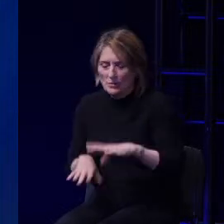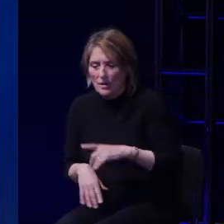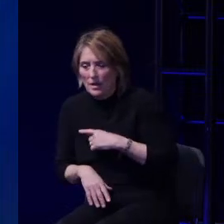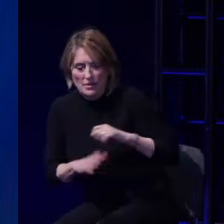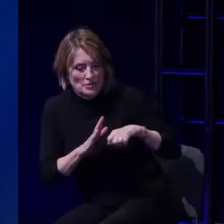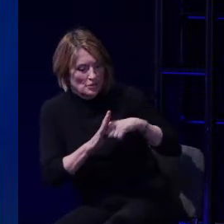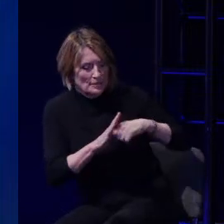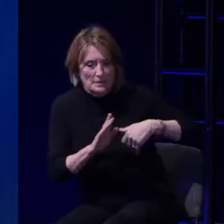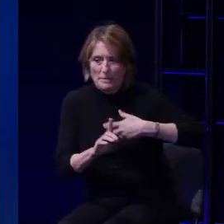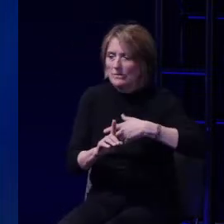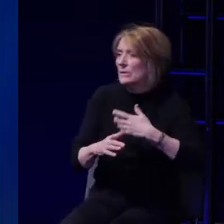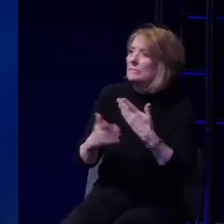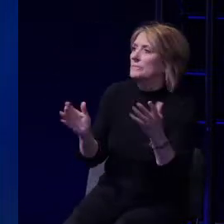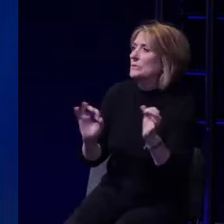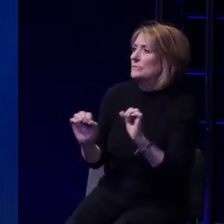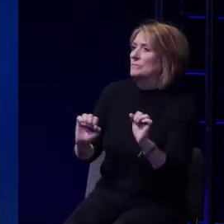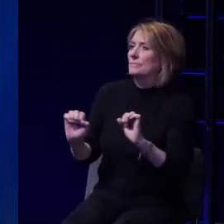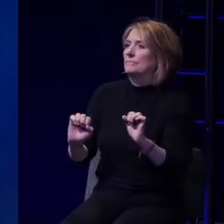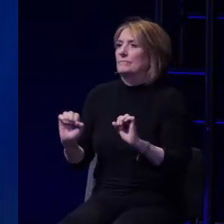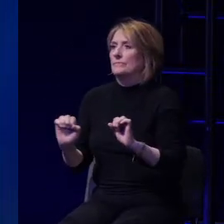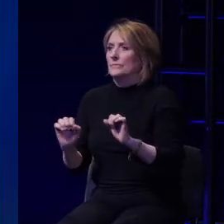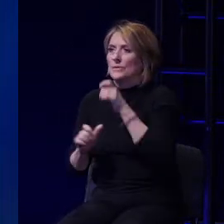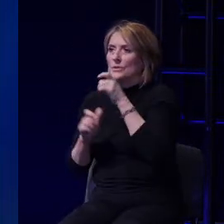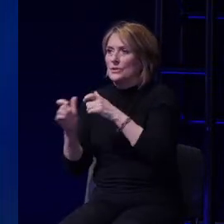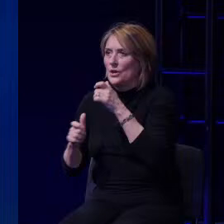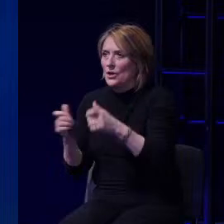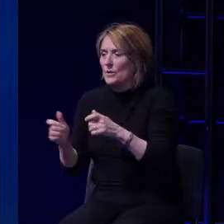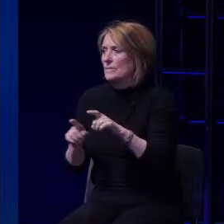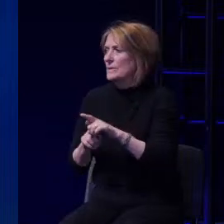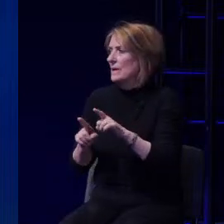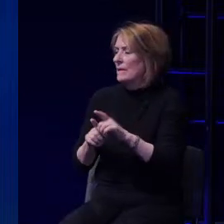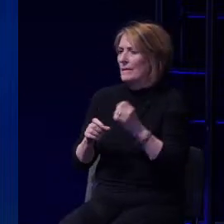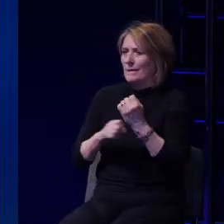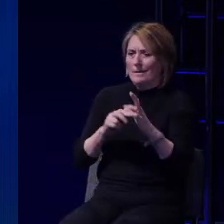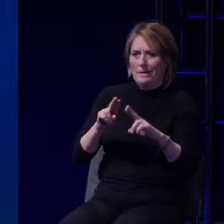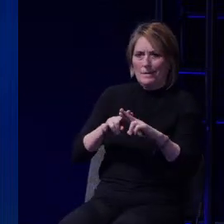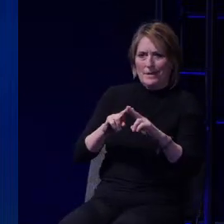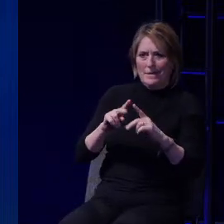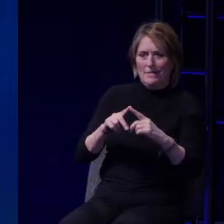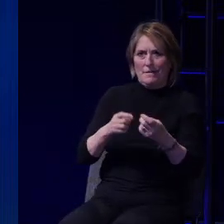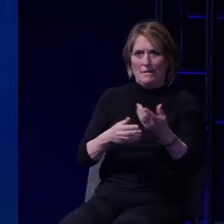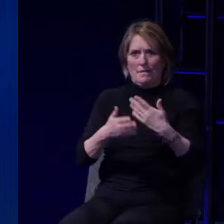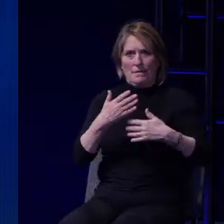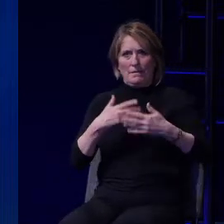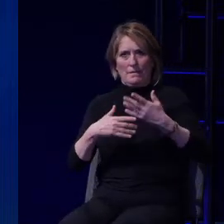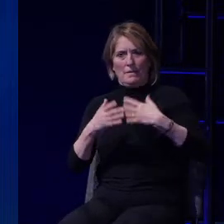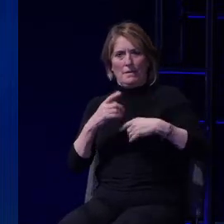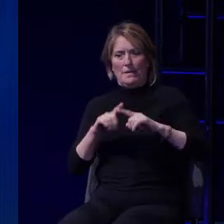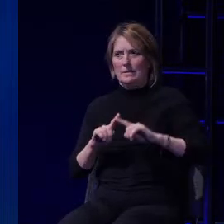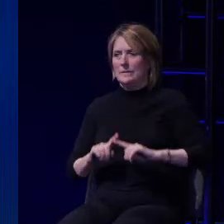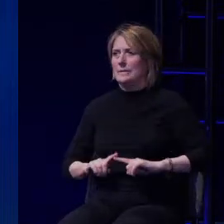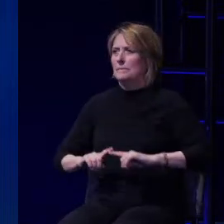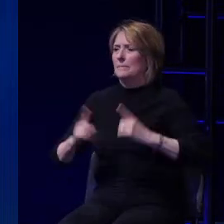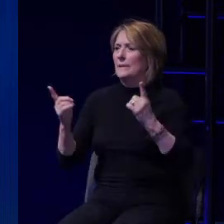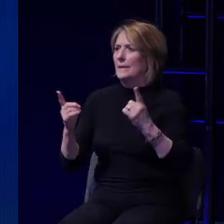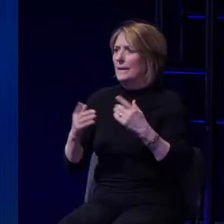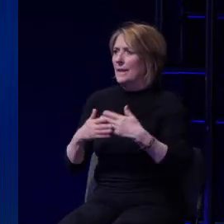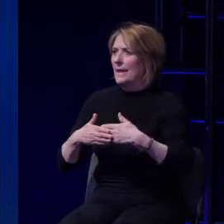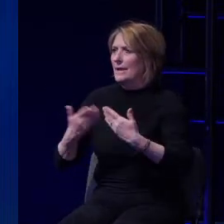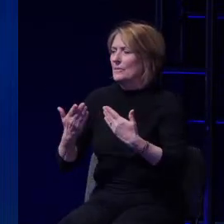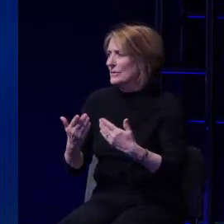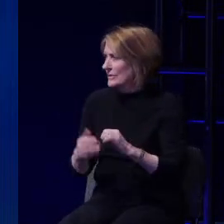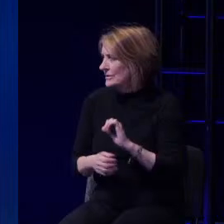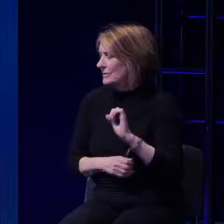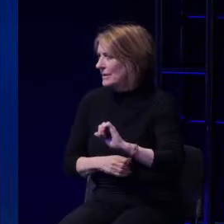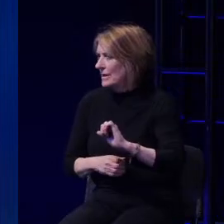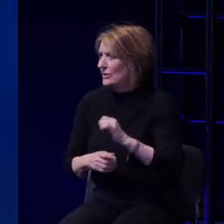you know, and like your gaffer might just start talking in another language to you. You're like, oh yeah, do that, yeah, put that, yeah, okay, whatever,